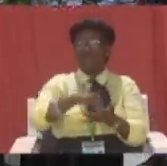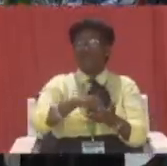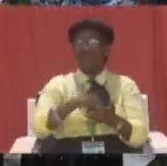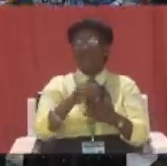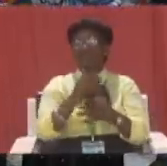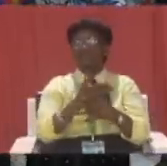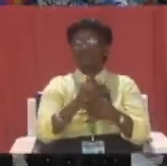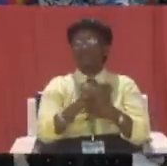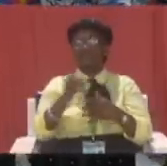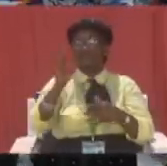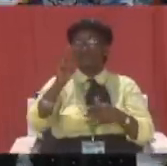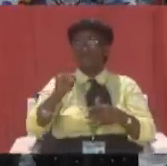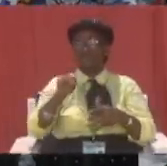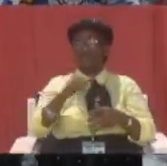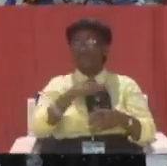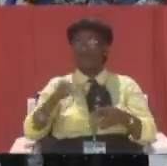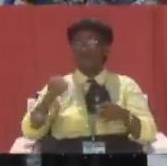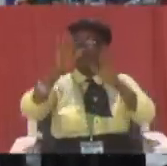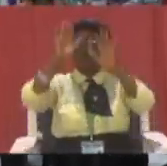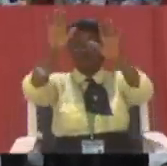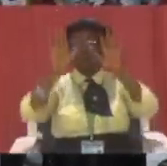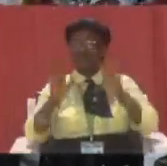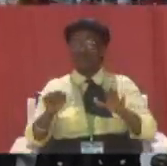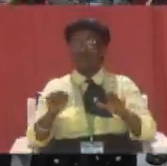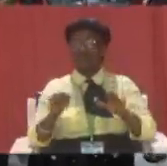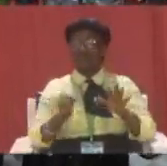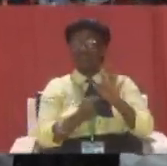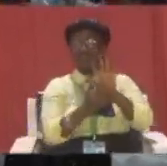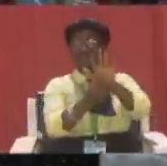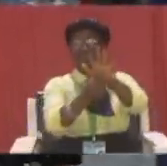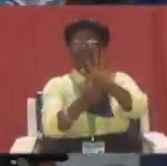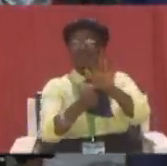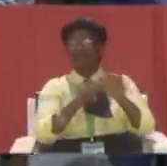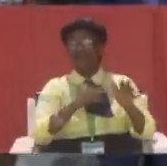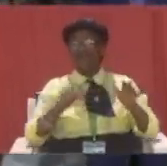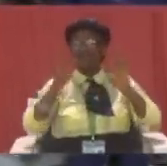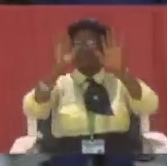miracles, signs, and wonders of God.